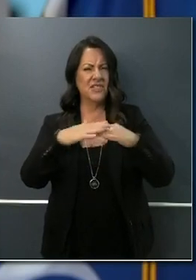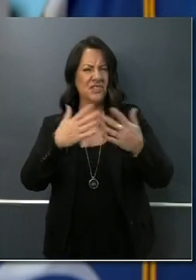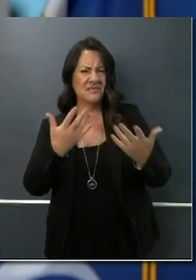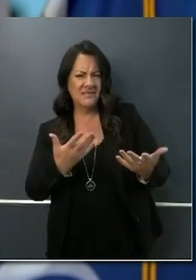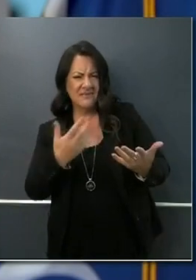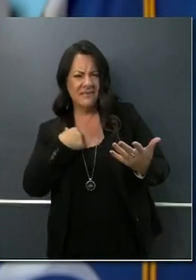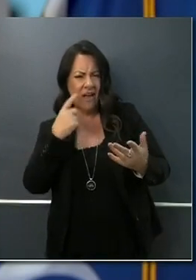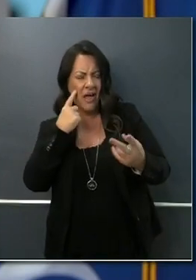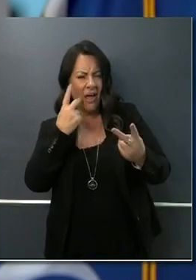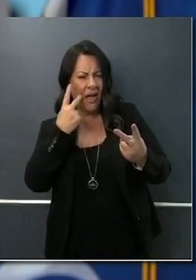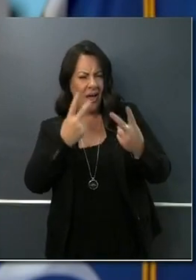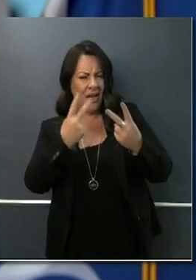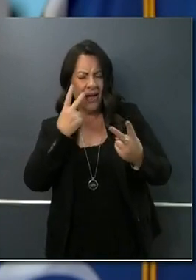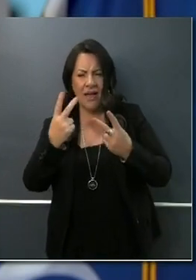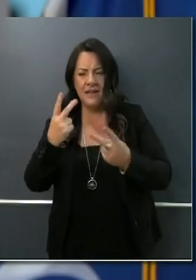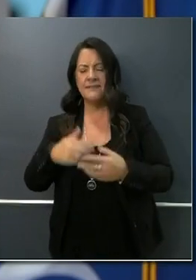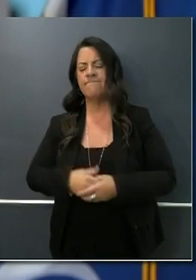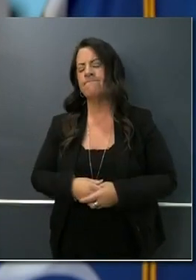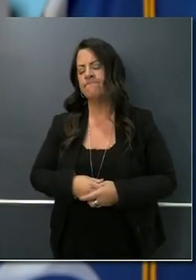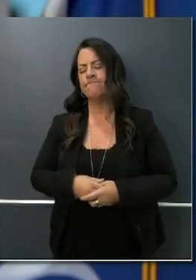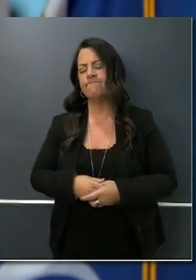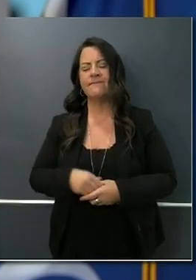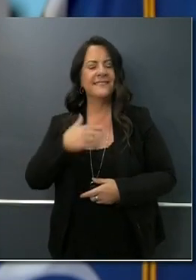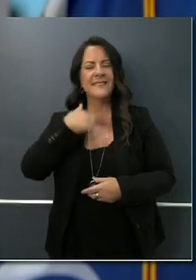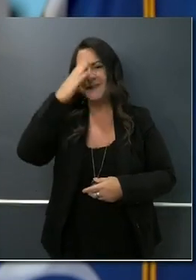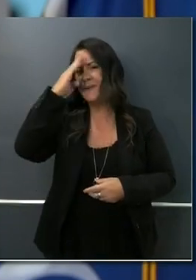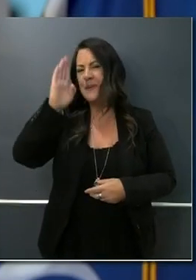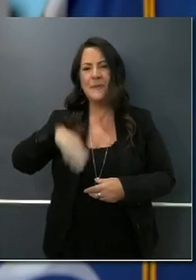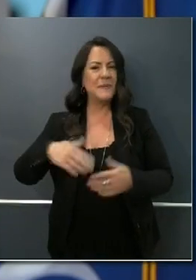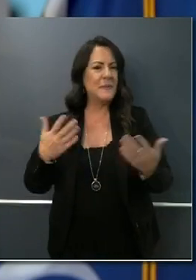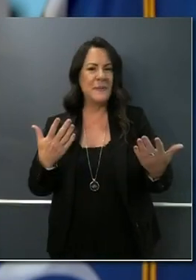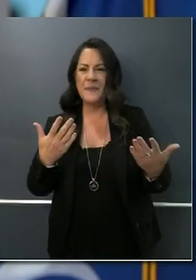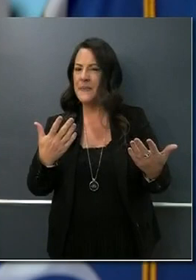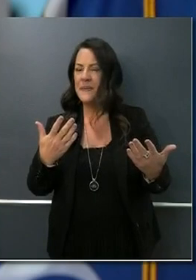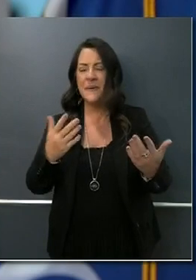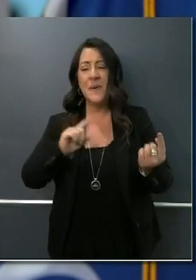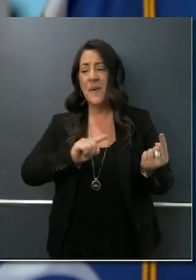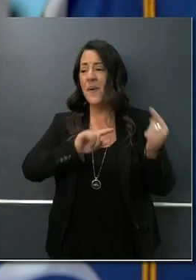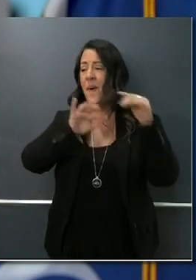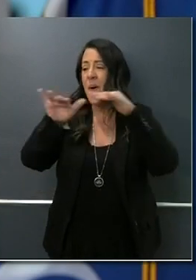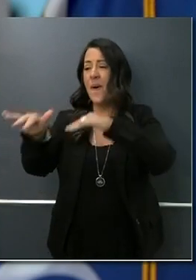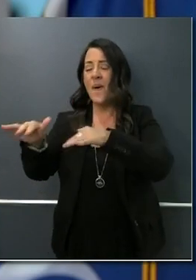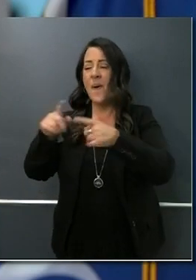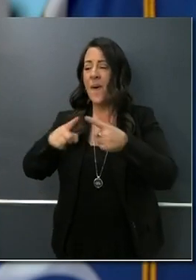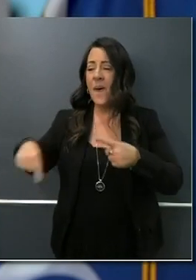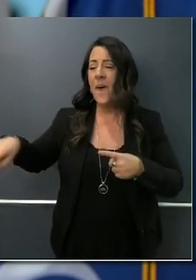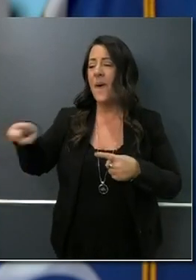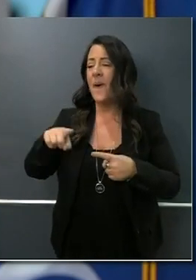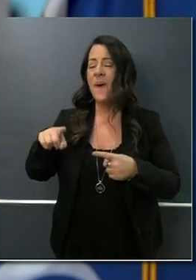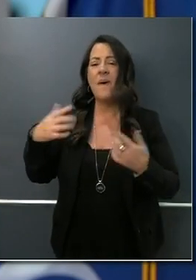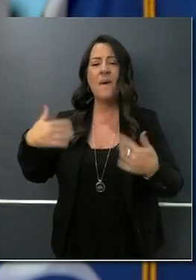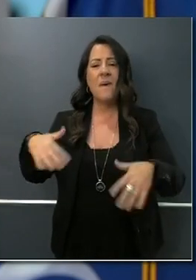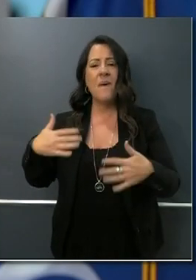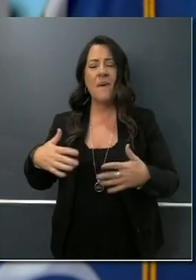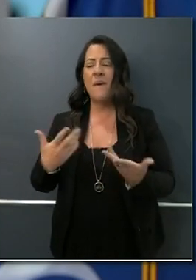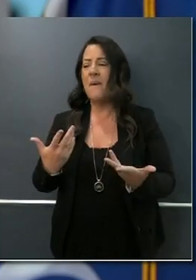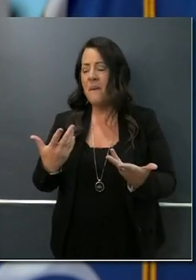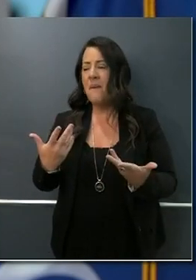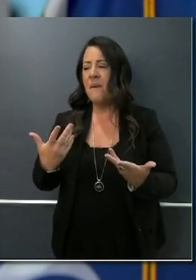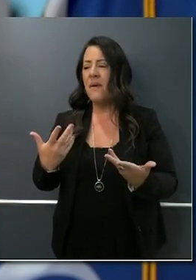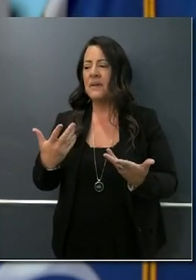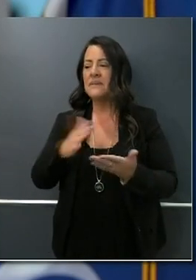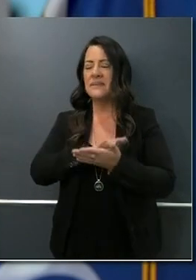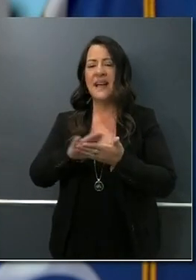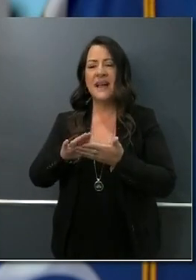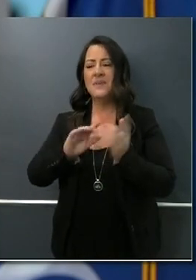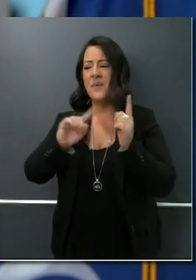The overwhelming majority of our coastline was appropriately advanced, meaning the stay-at-home orders